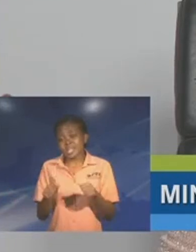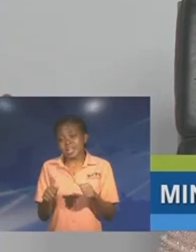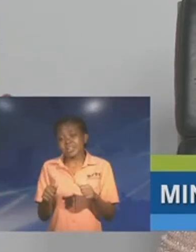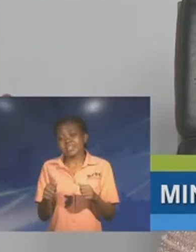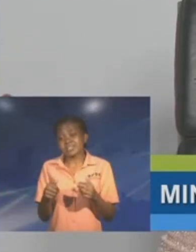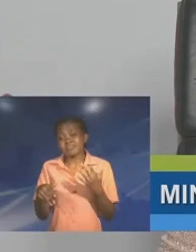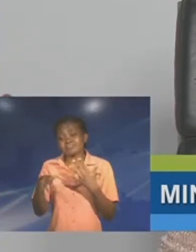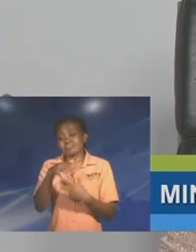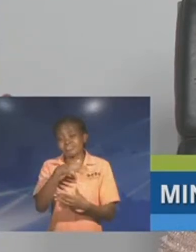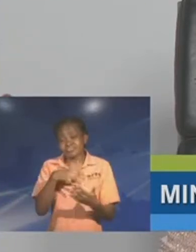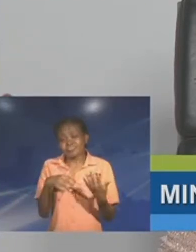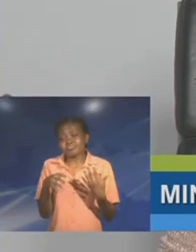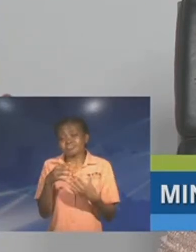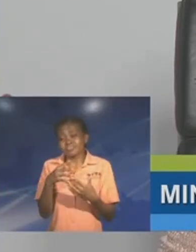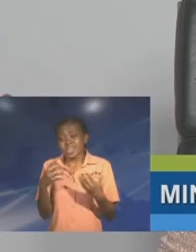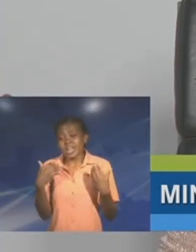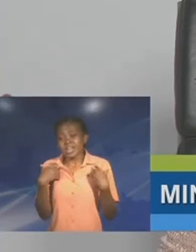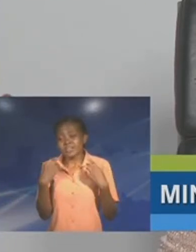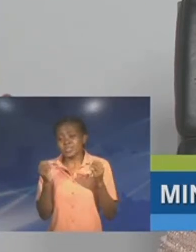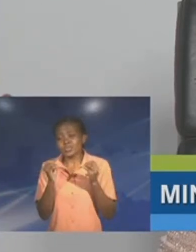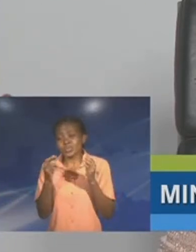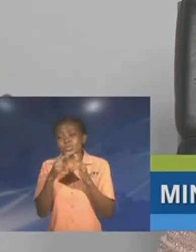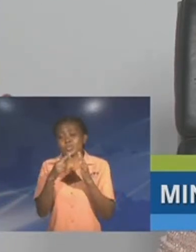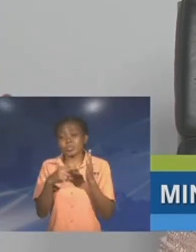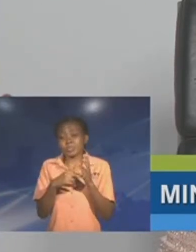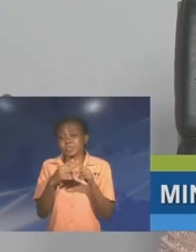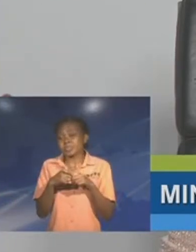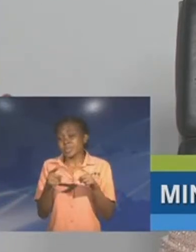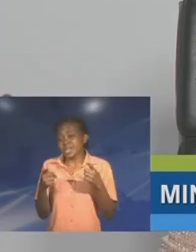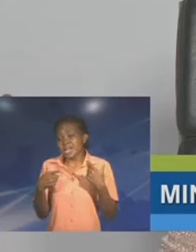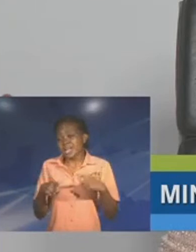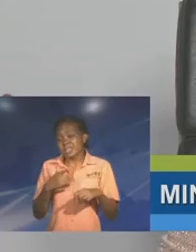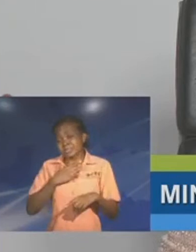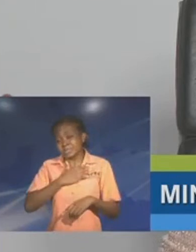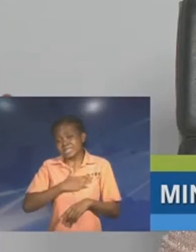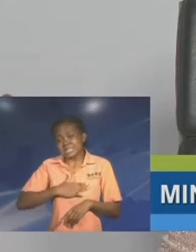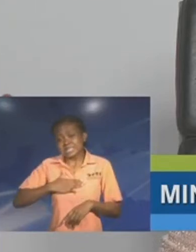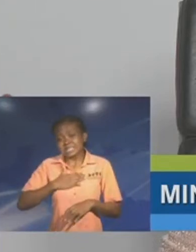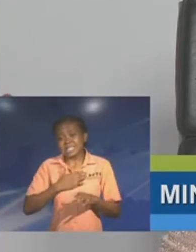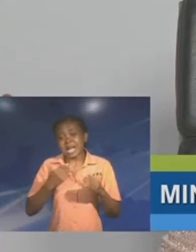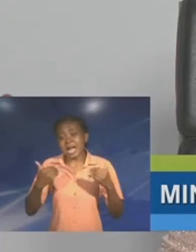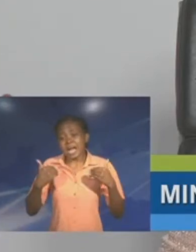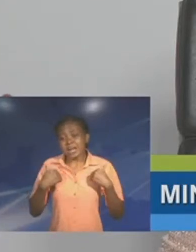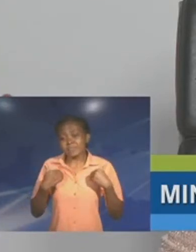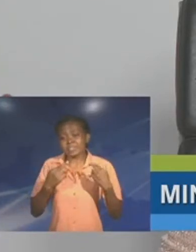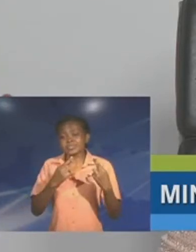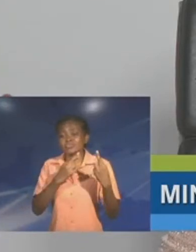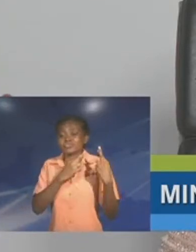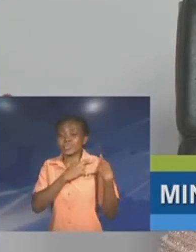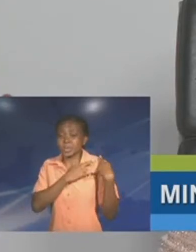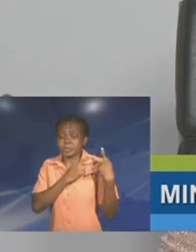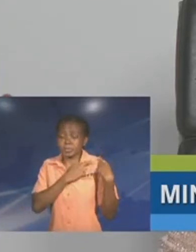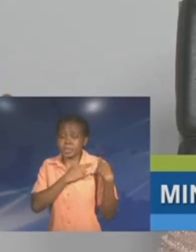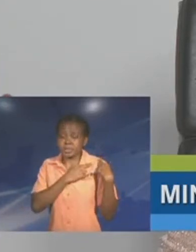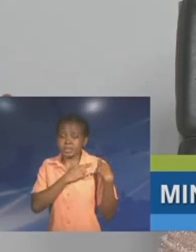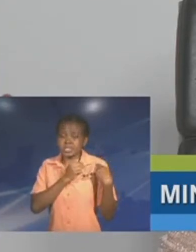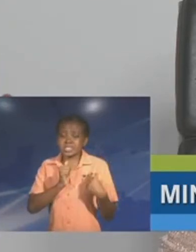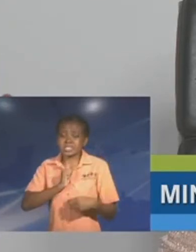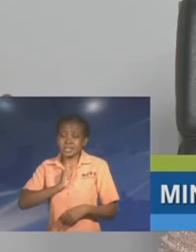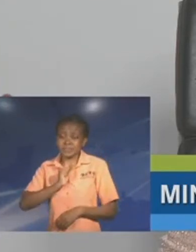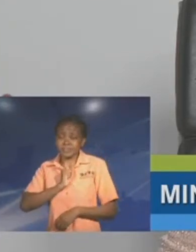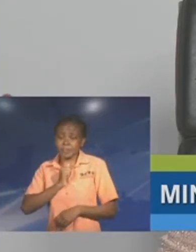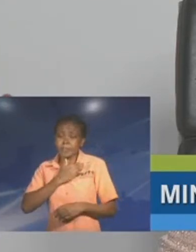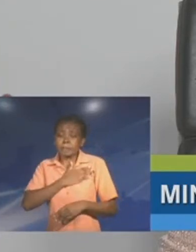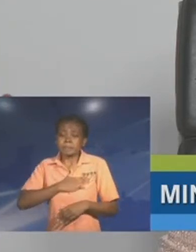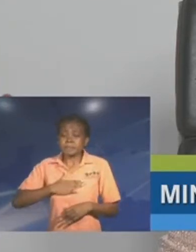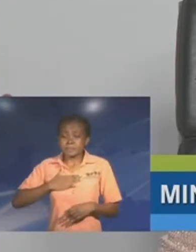no restrictions, let us please take our personal responsibility and let us please continue to